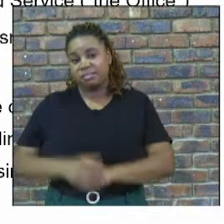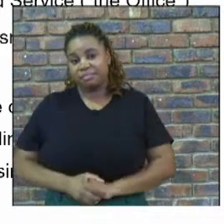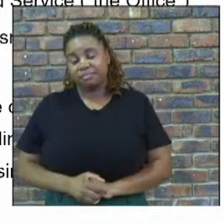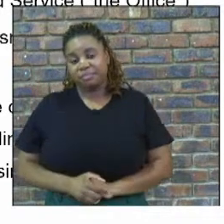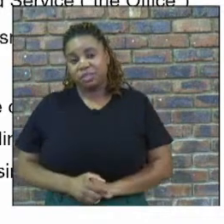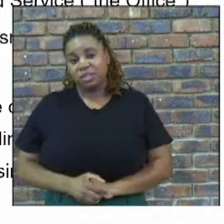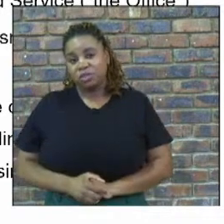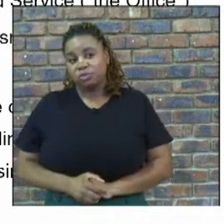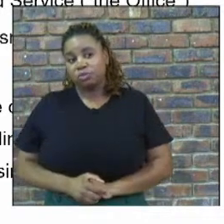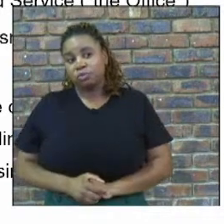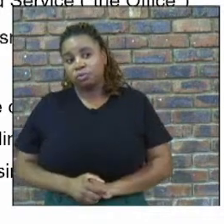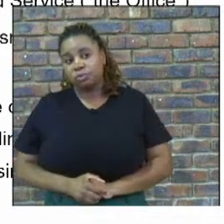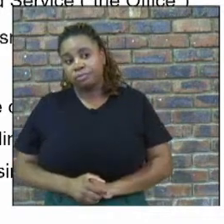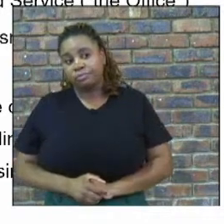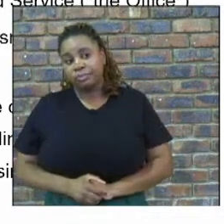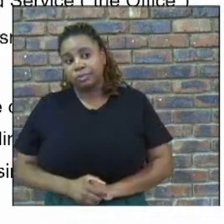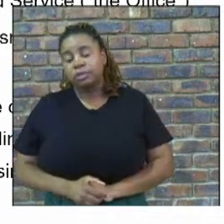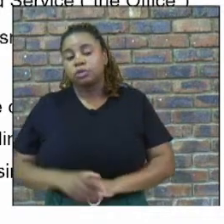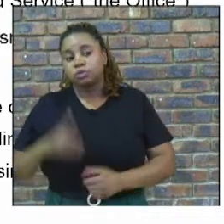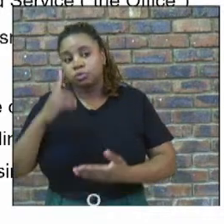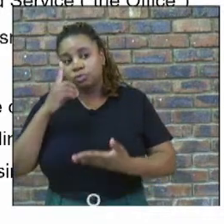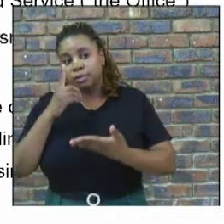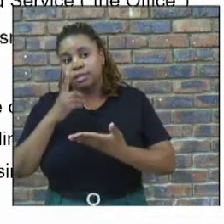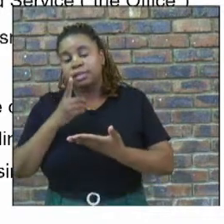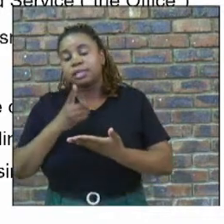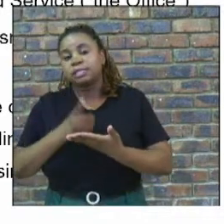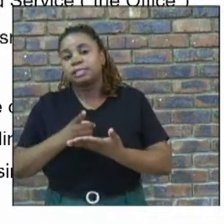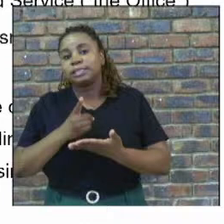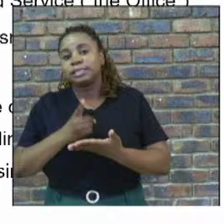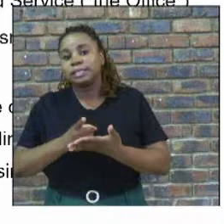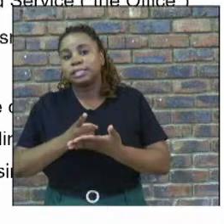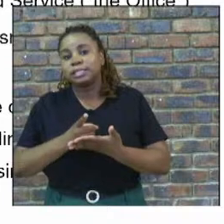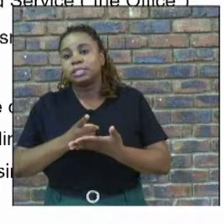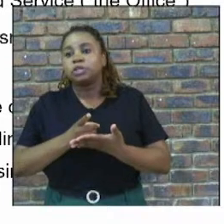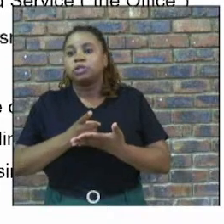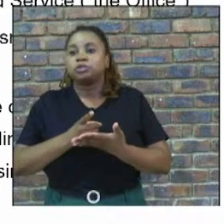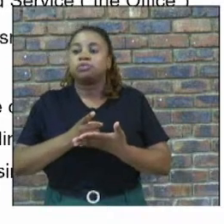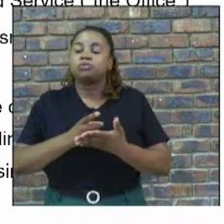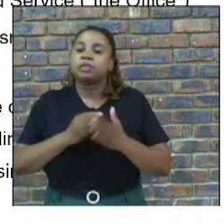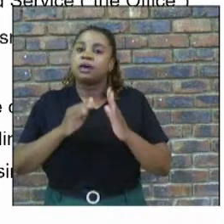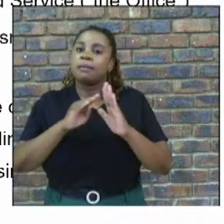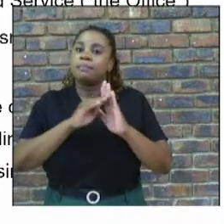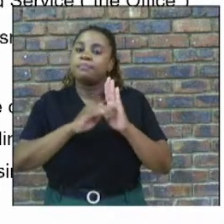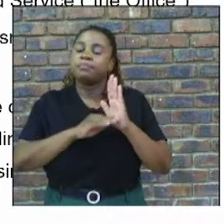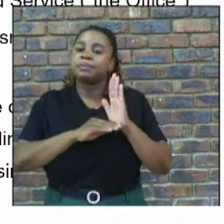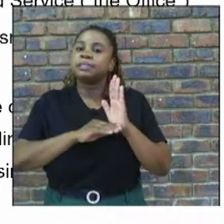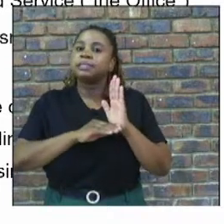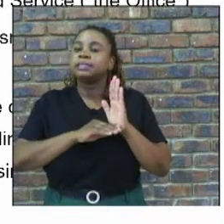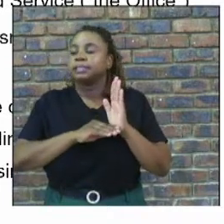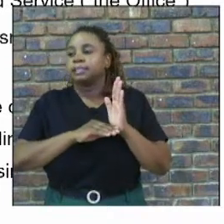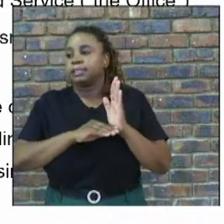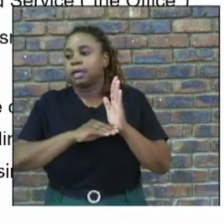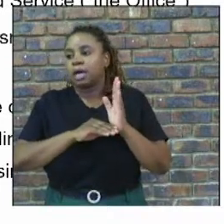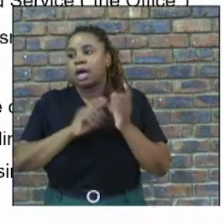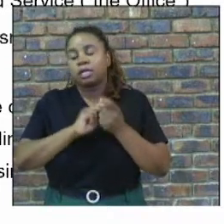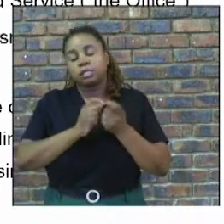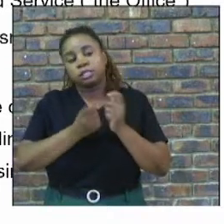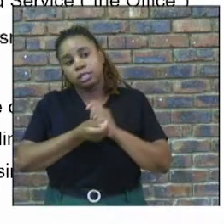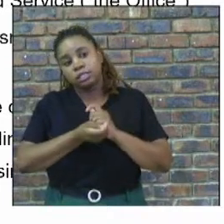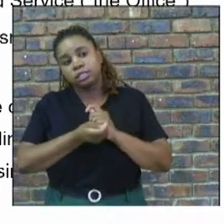public. Hence, the decision to amalgamate the three agencies into one.